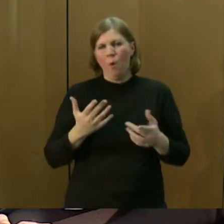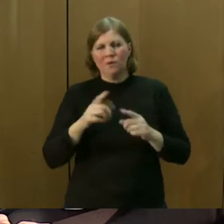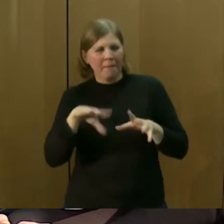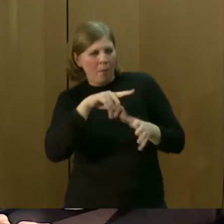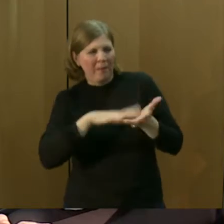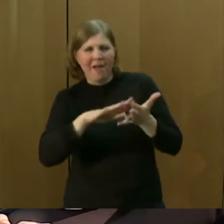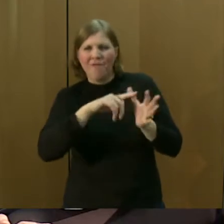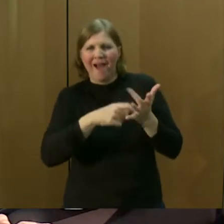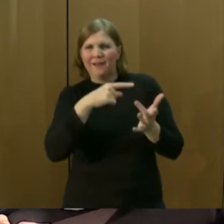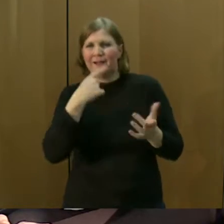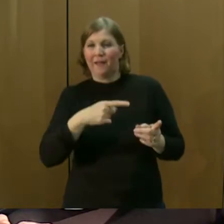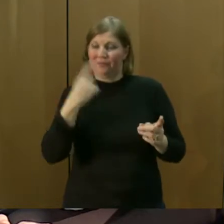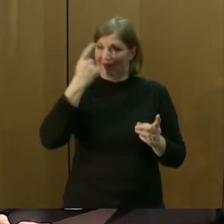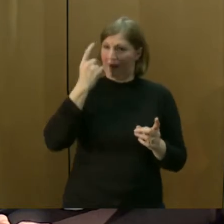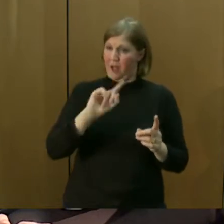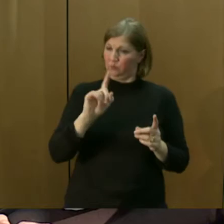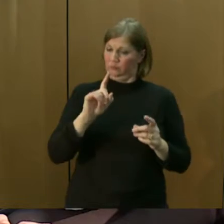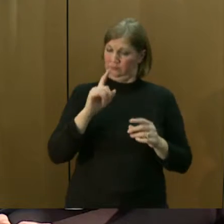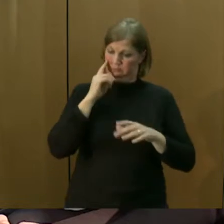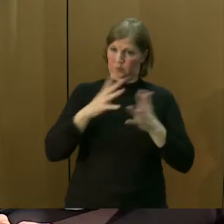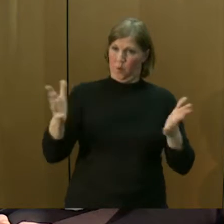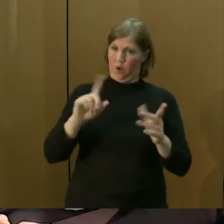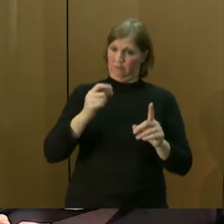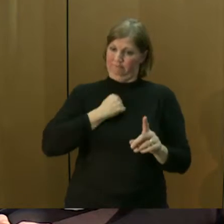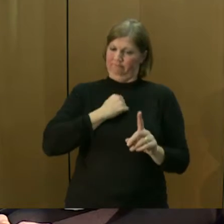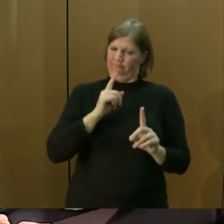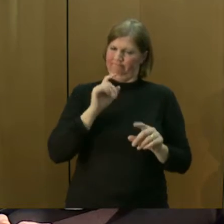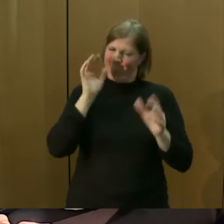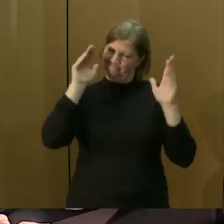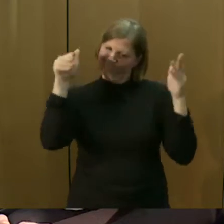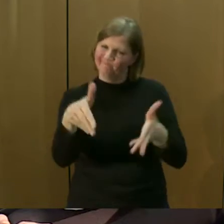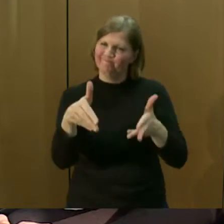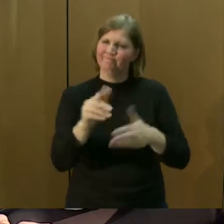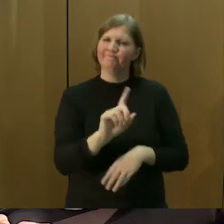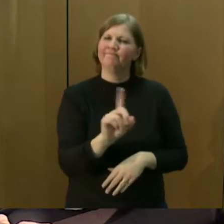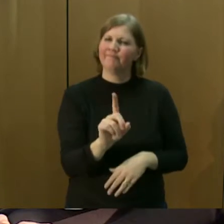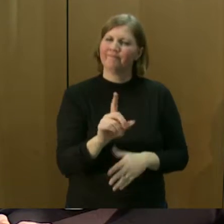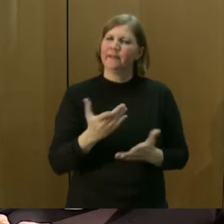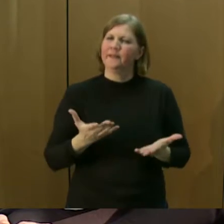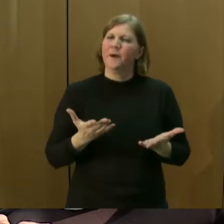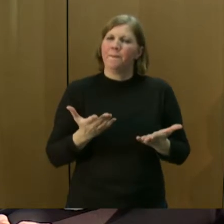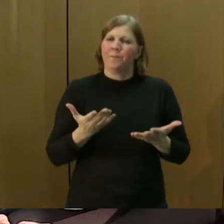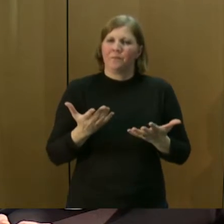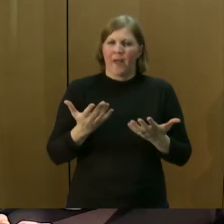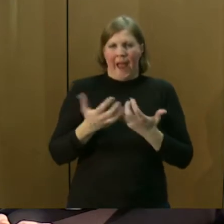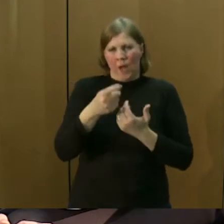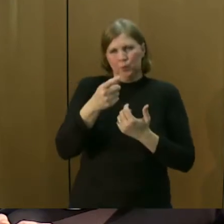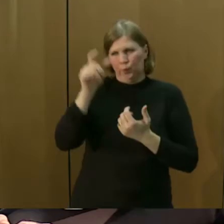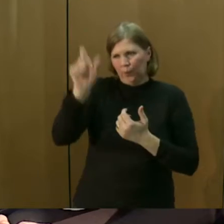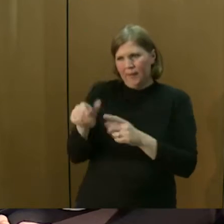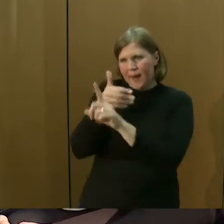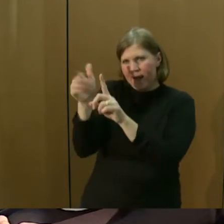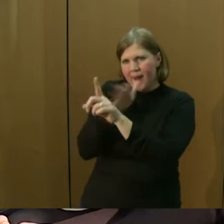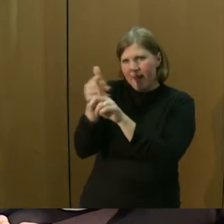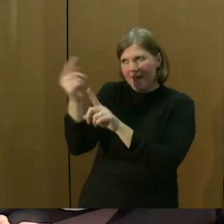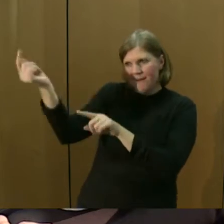special about it and how are you going to sell that. How would you convince somebody to come and see your show if you can do that? And you don't need to wait till